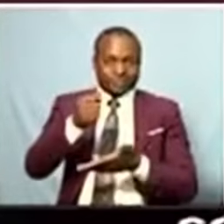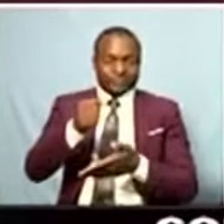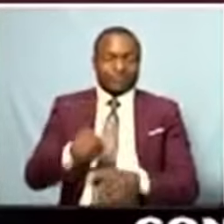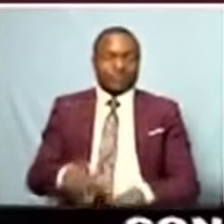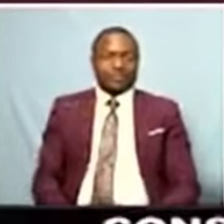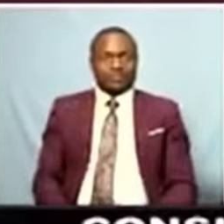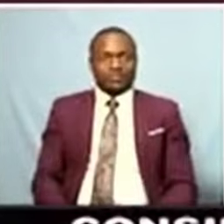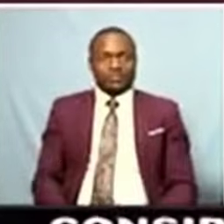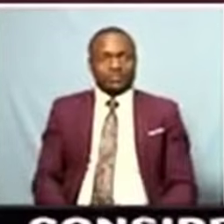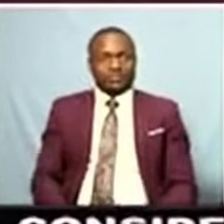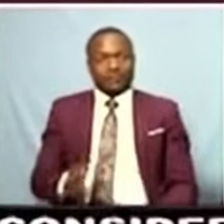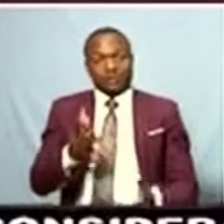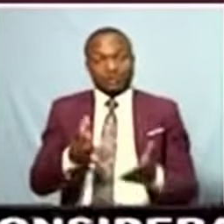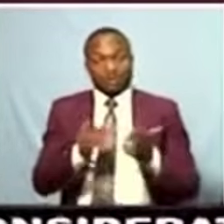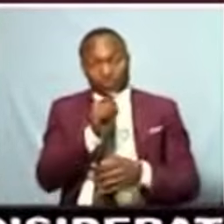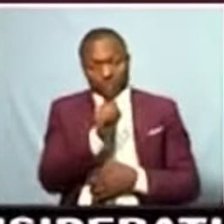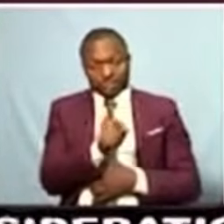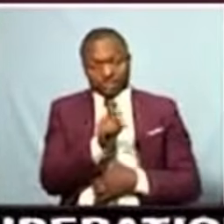that one,